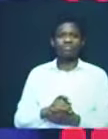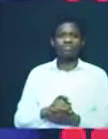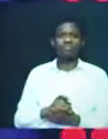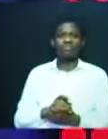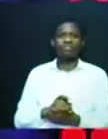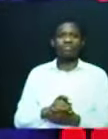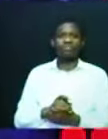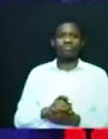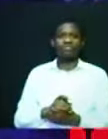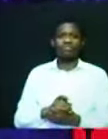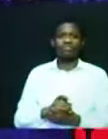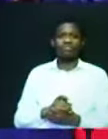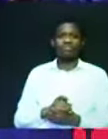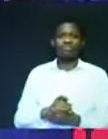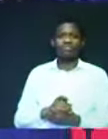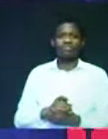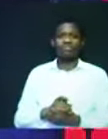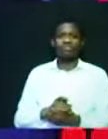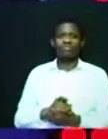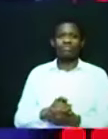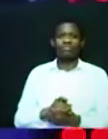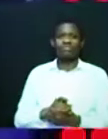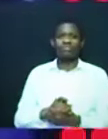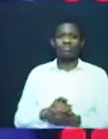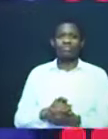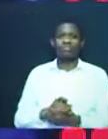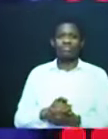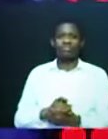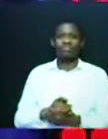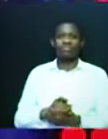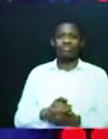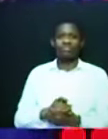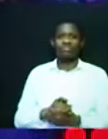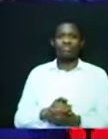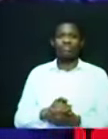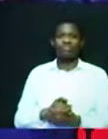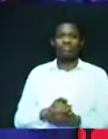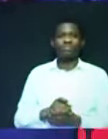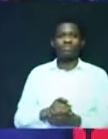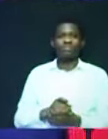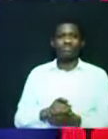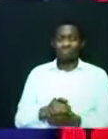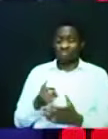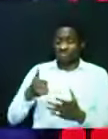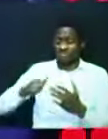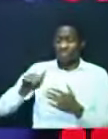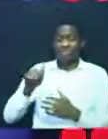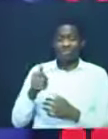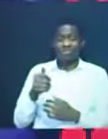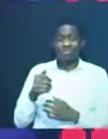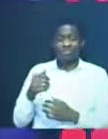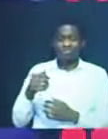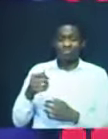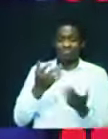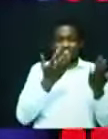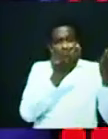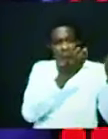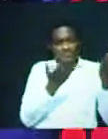could find those days was in Egypt. Now look at what he's going to do. They imported a chariot from